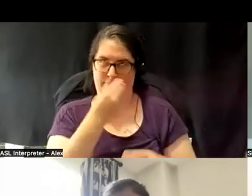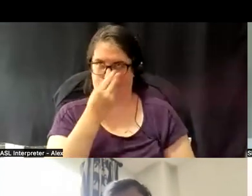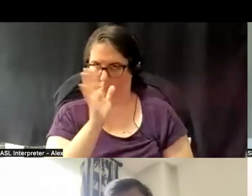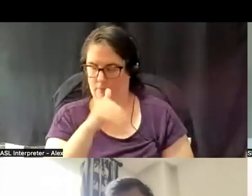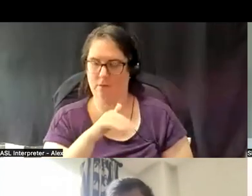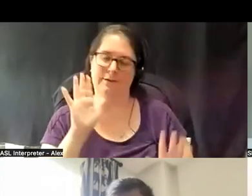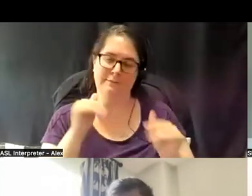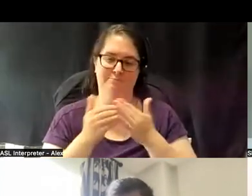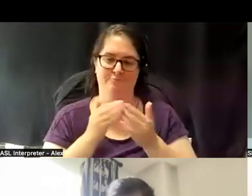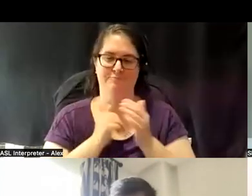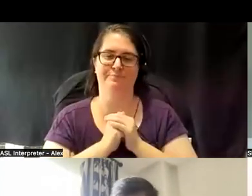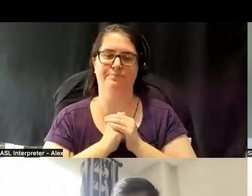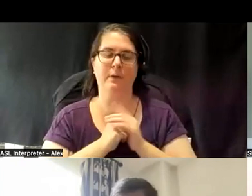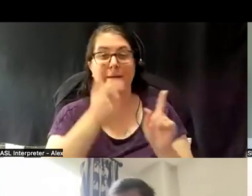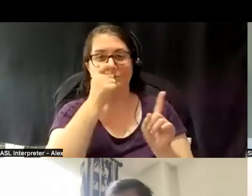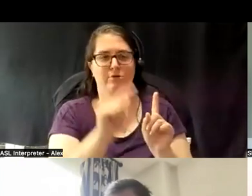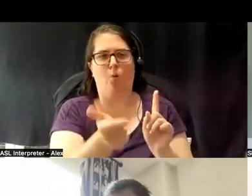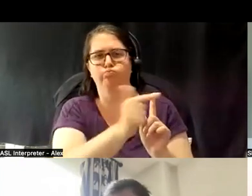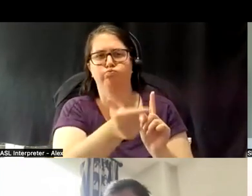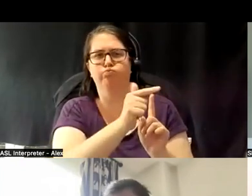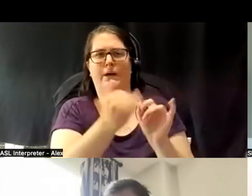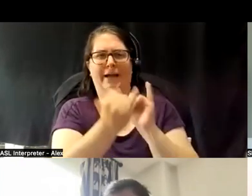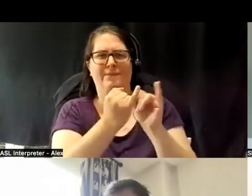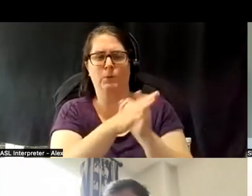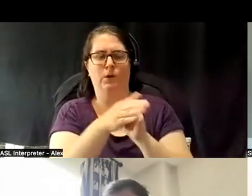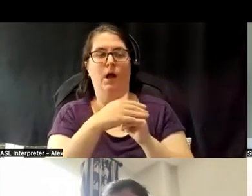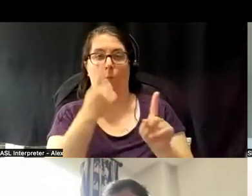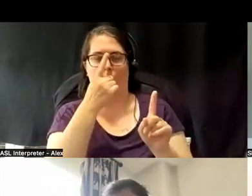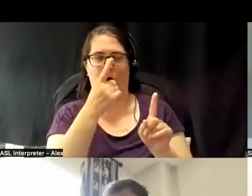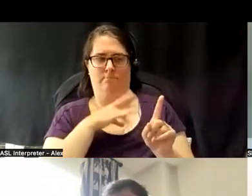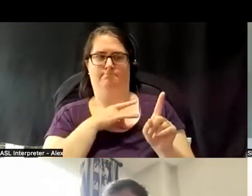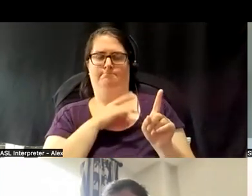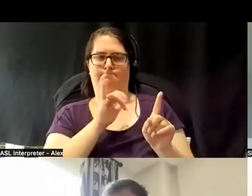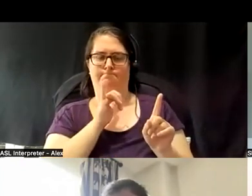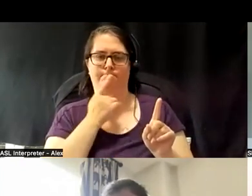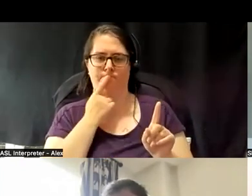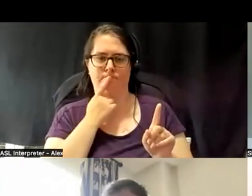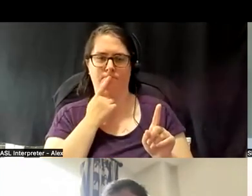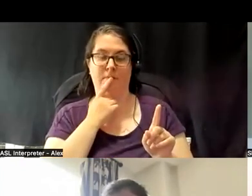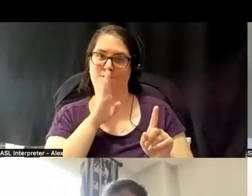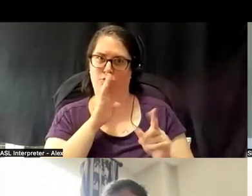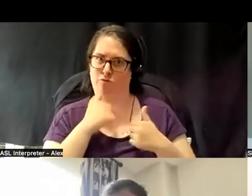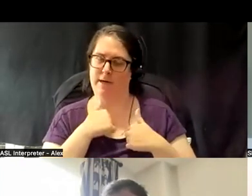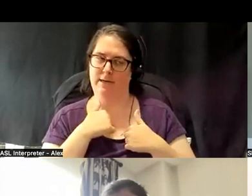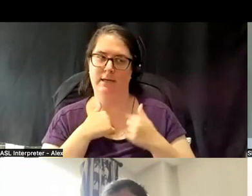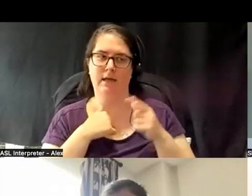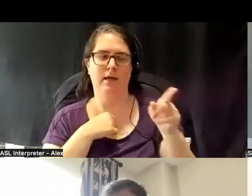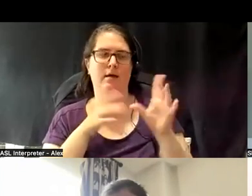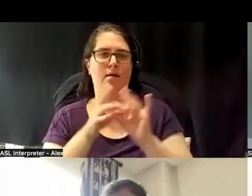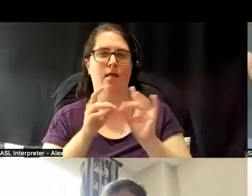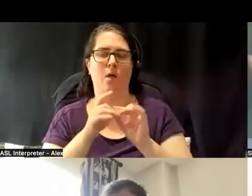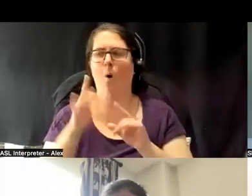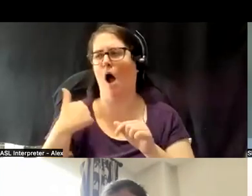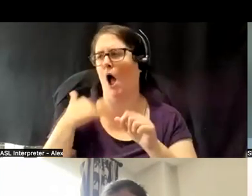there. But it was an interesting conversation, and something that really stuck with me that he said that frustrated me was that through all of